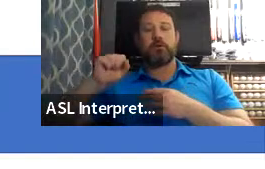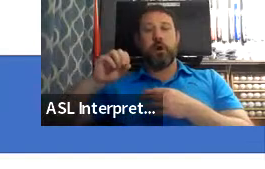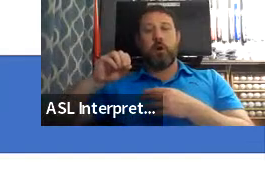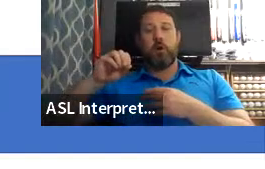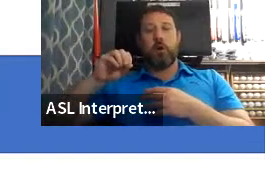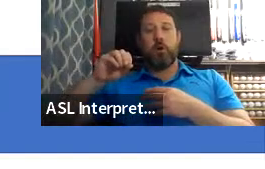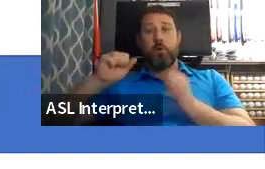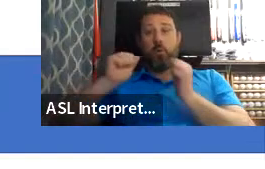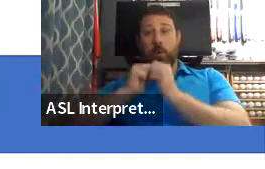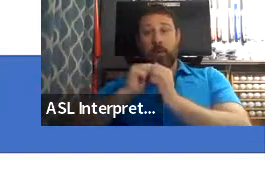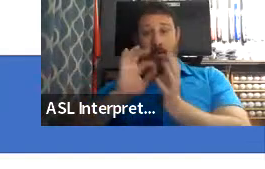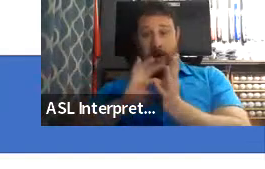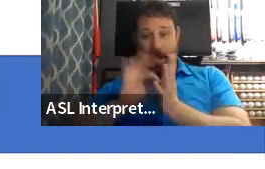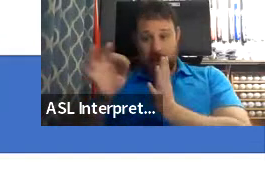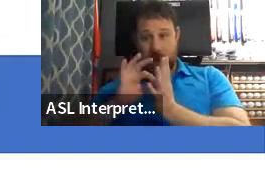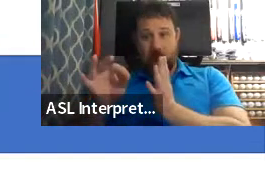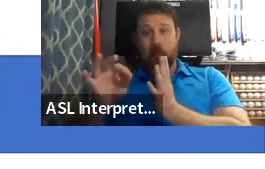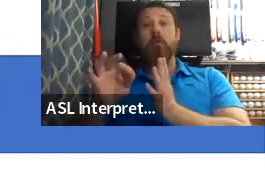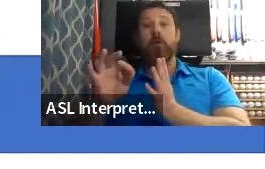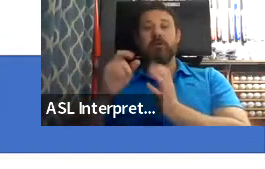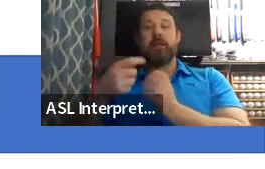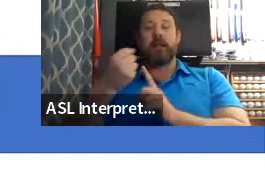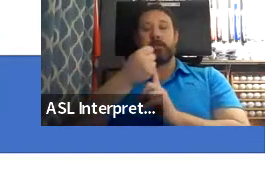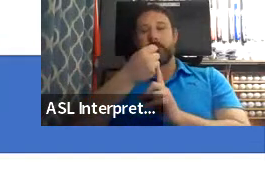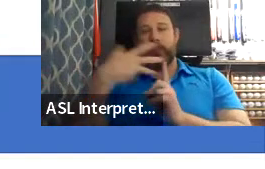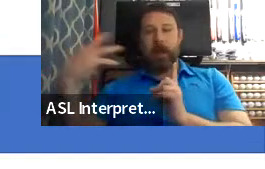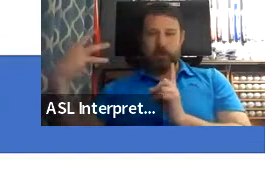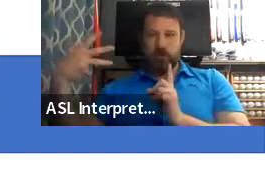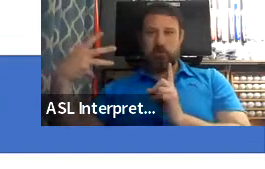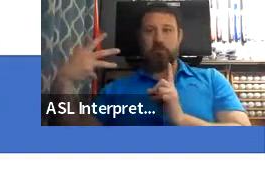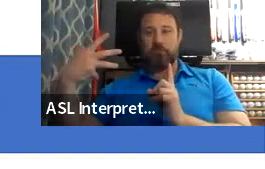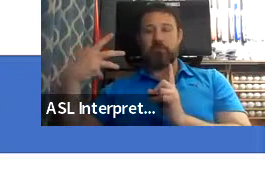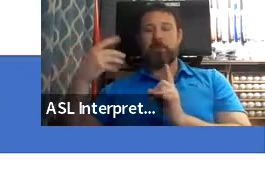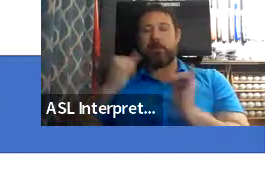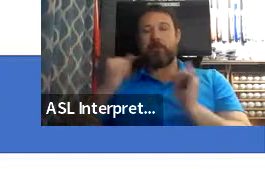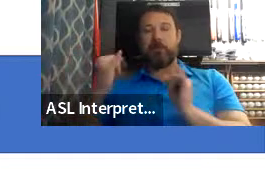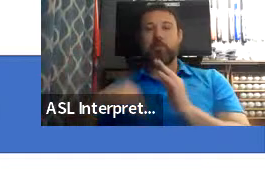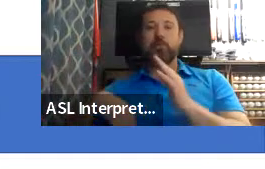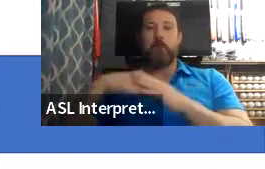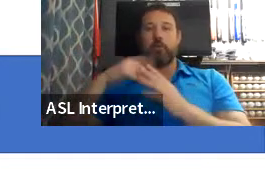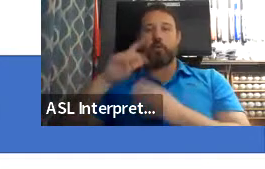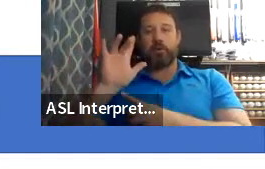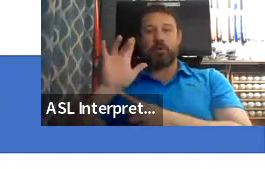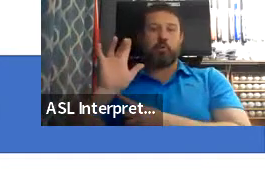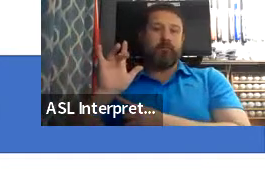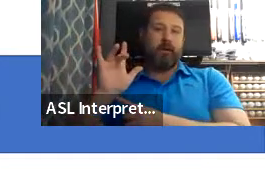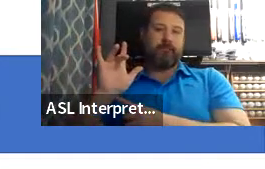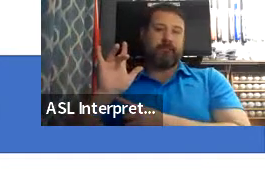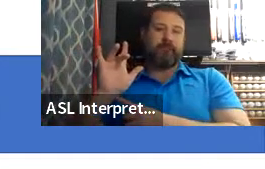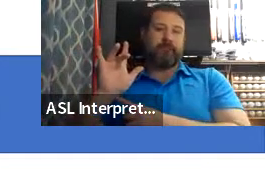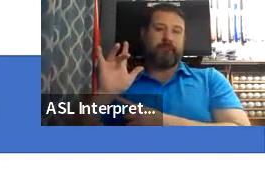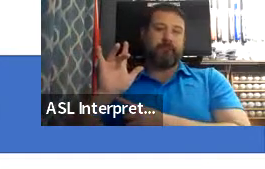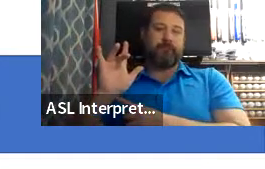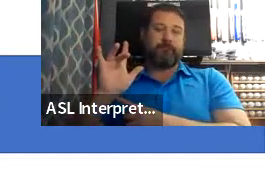So with Medi-Cal, there is a young adult expansion, which allows individuals up to age 25 to